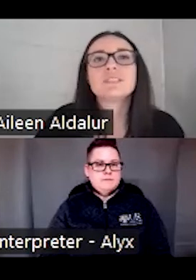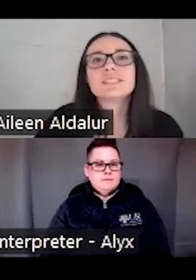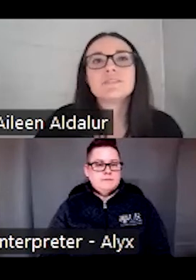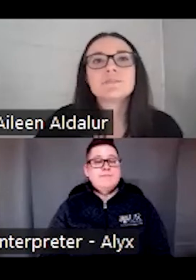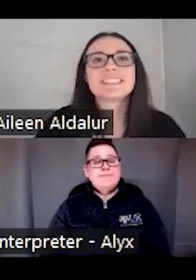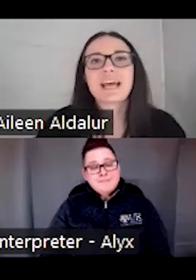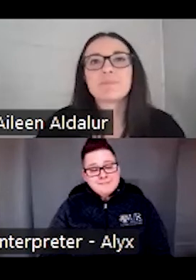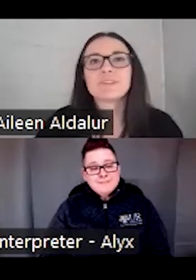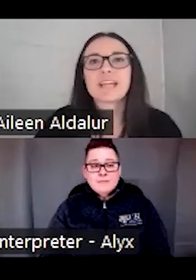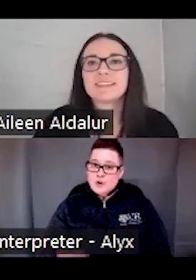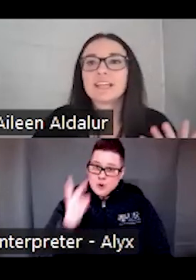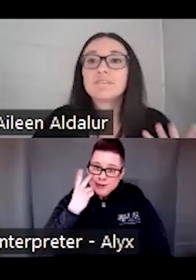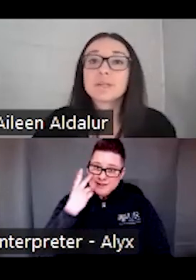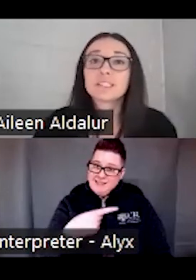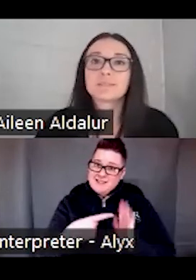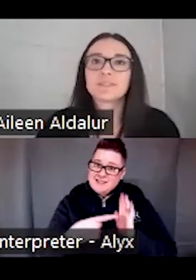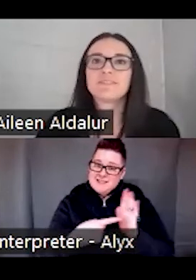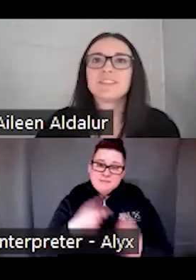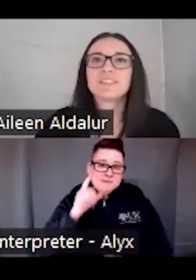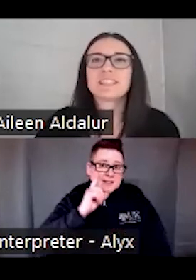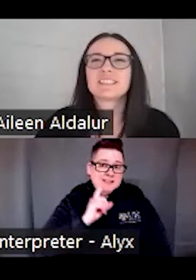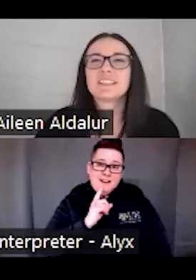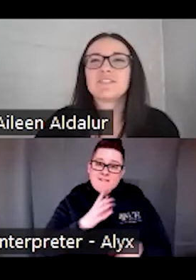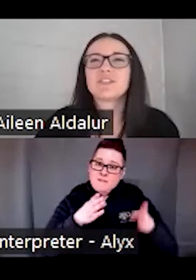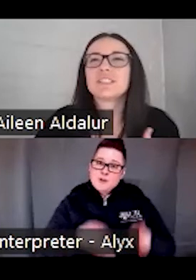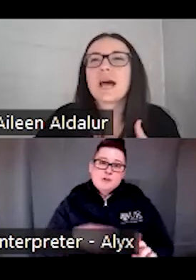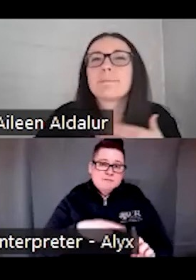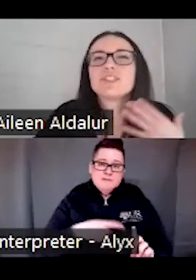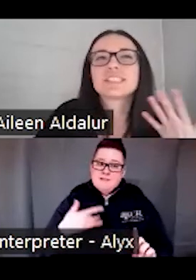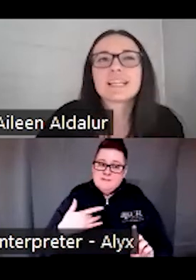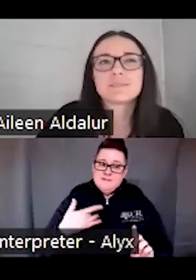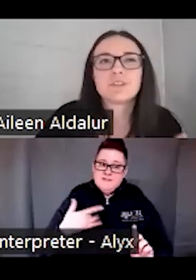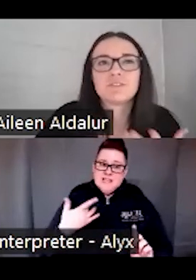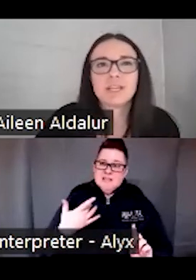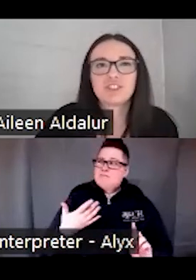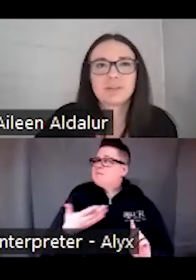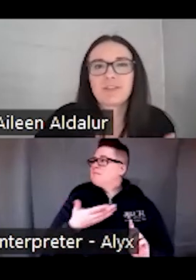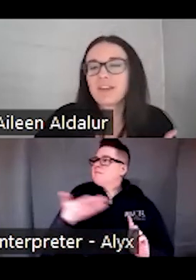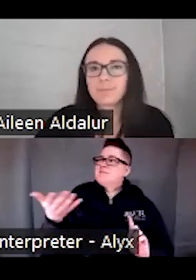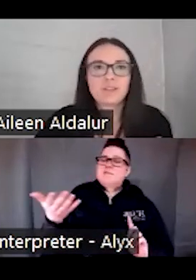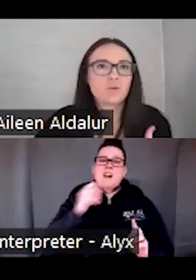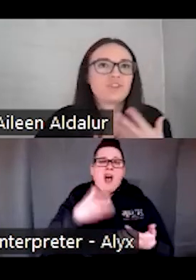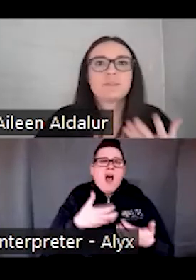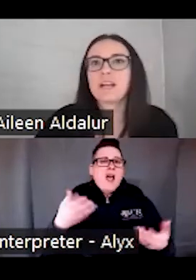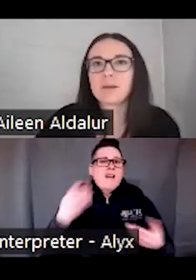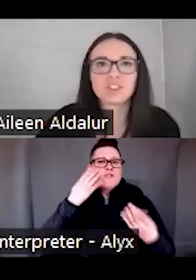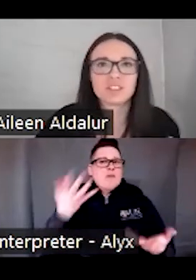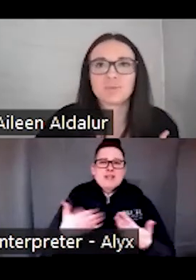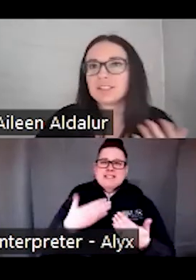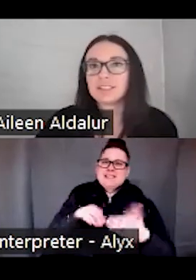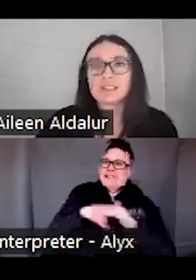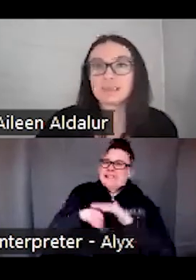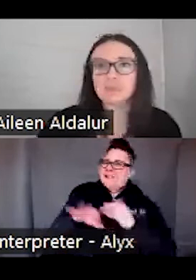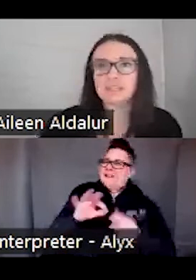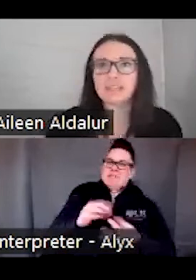So you can see from this example that the deaf participant feels as if there is not much accessible information about therapy or treatment